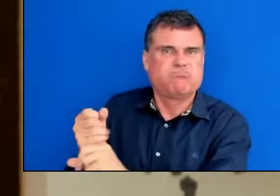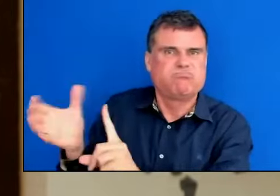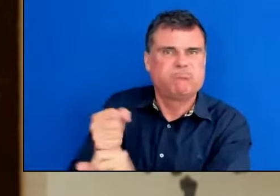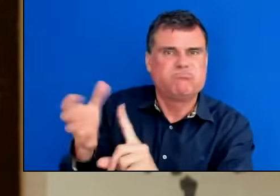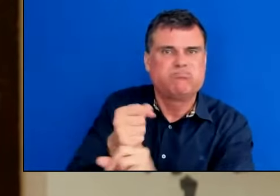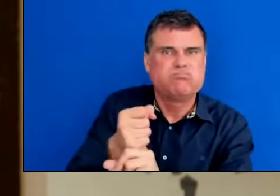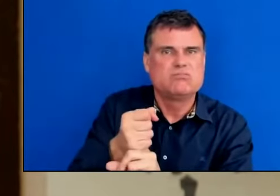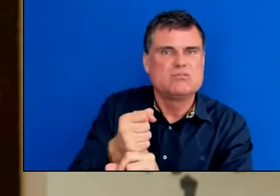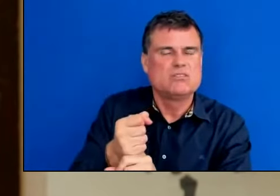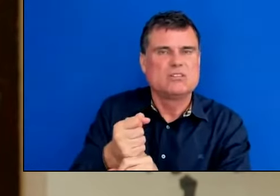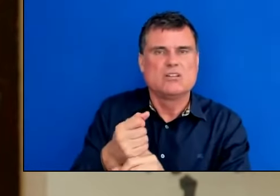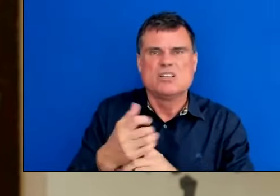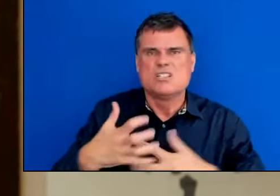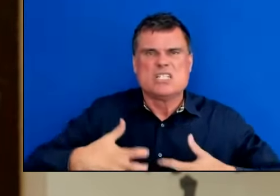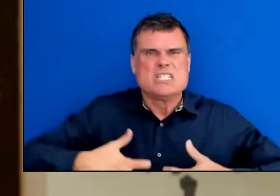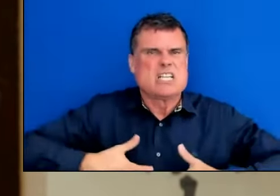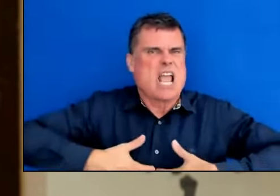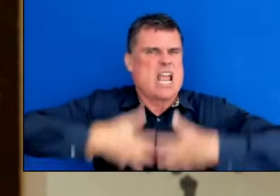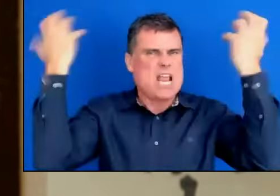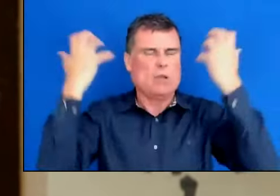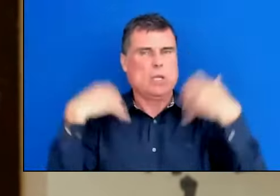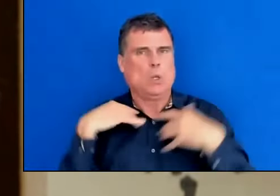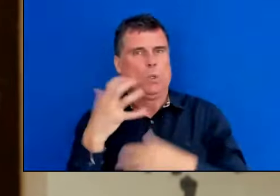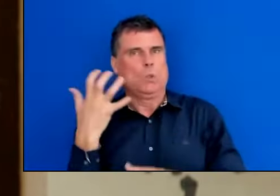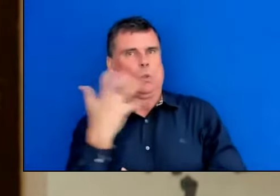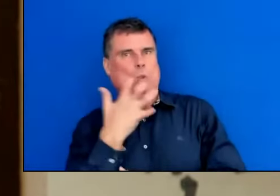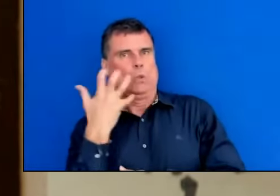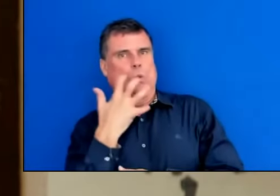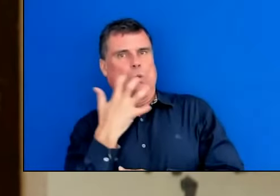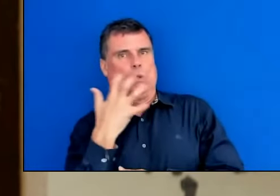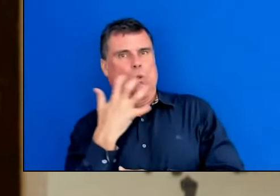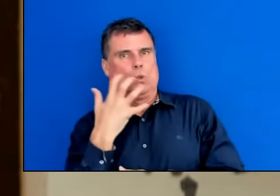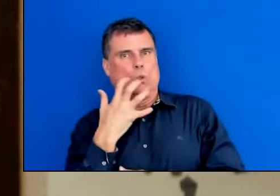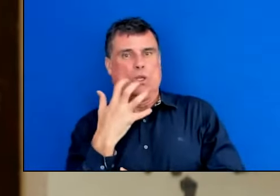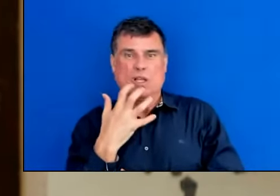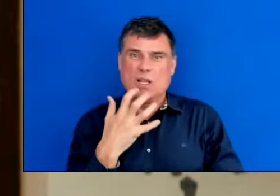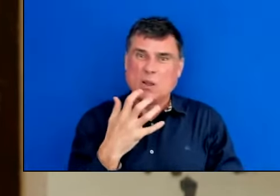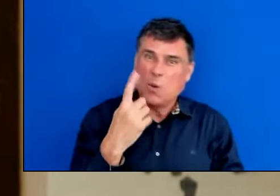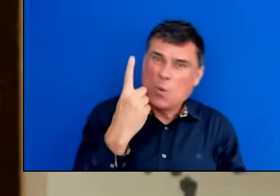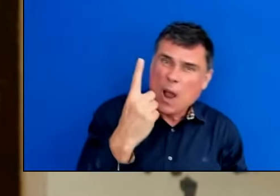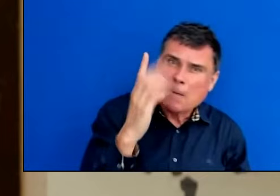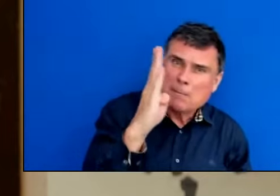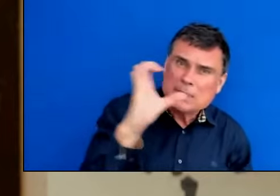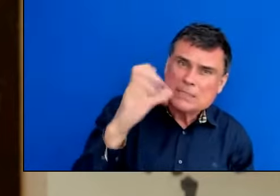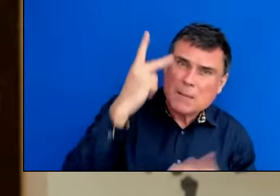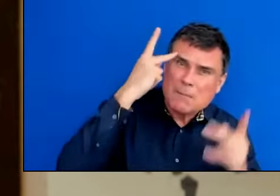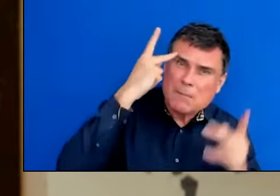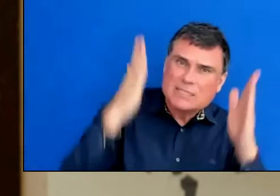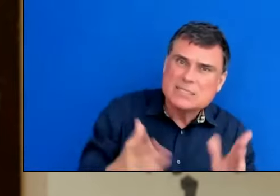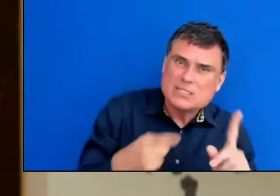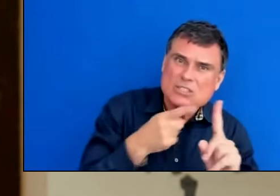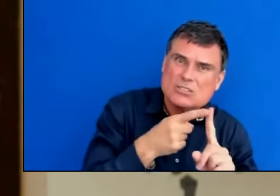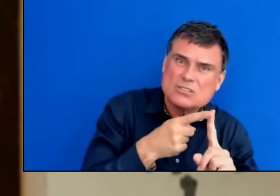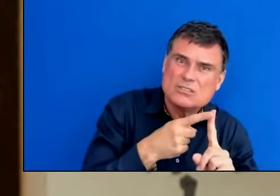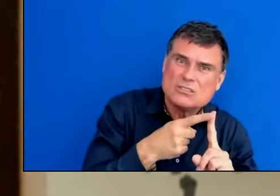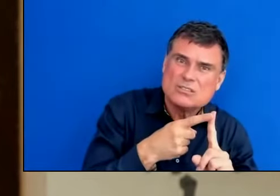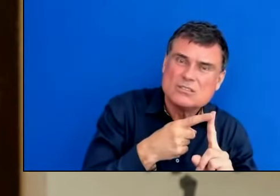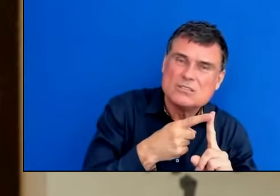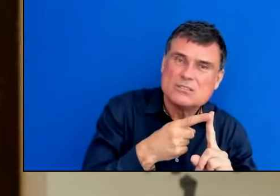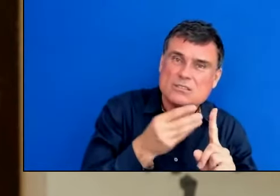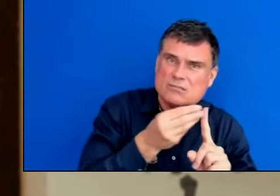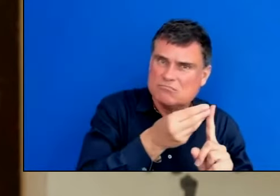The rage was a sight to behold. One BC delegate conceded privately to